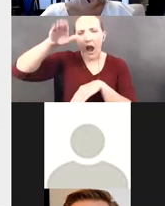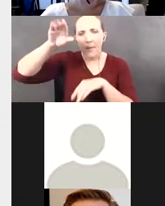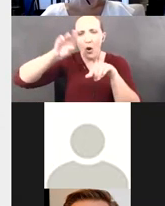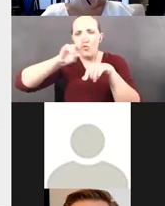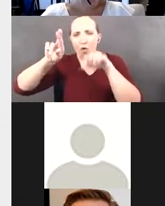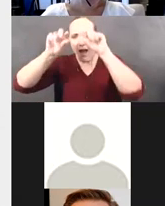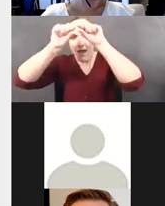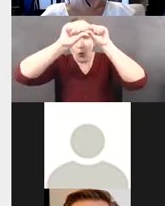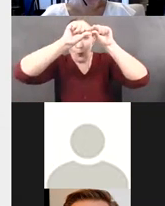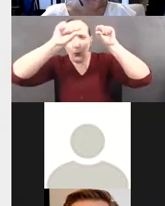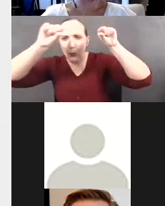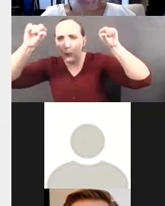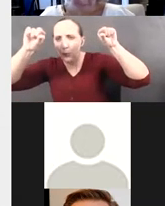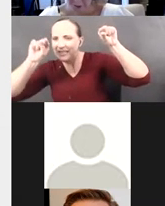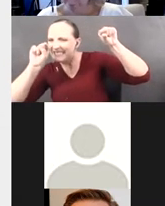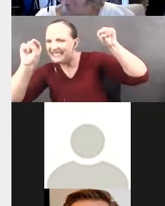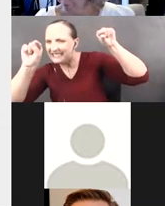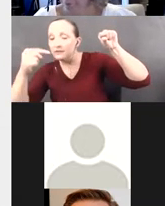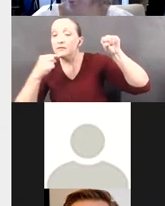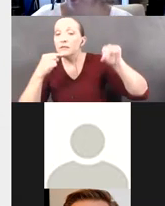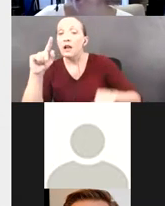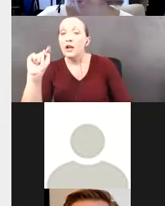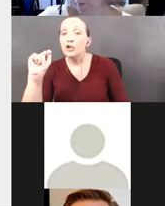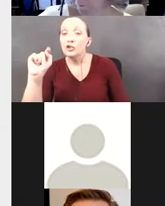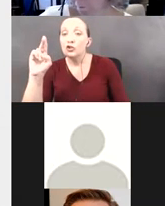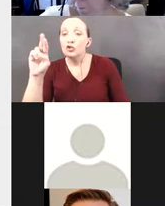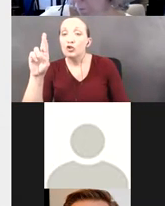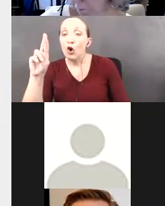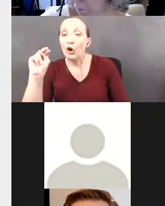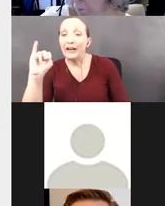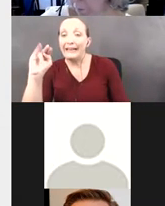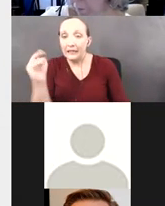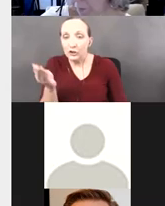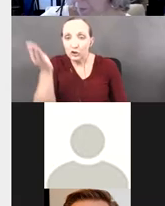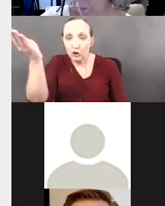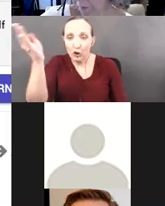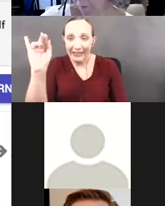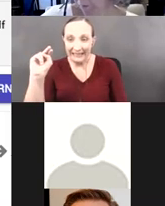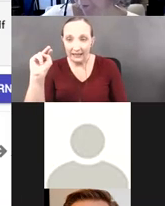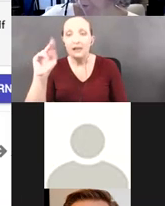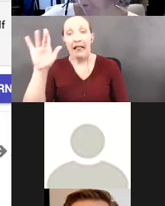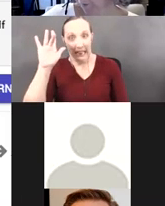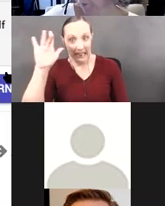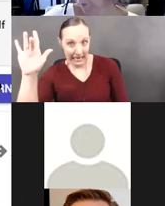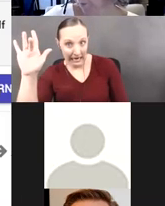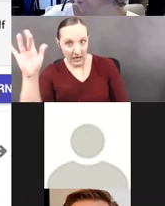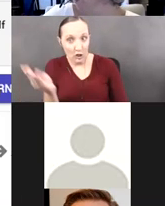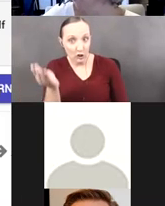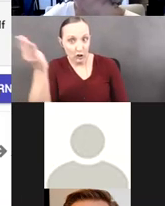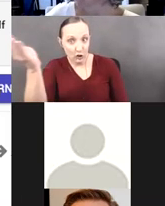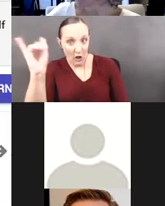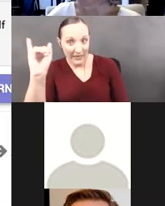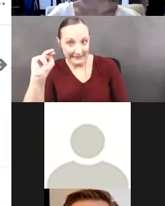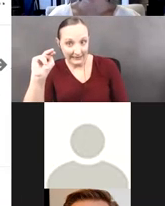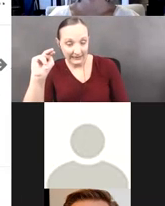should arriba see a la a turn derecha in de la button. pantalla hay un In botón order donde to dice turn in Turn the In, assignment, entregar. you Para click Turn entregar In la tarea, tiene que hacerle clic